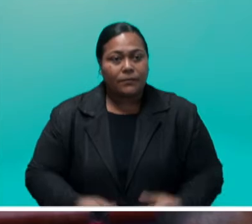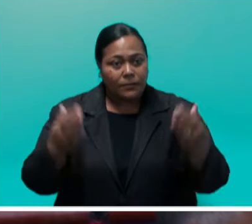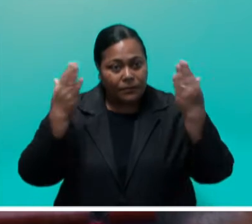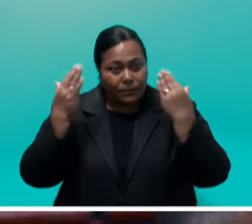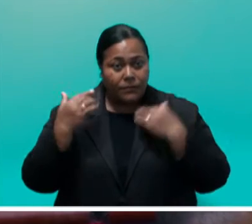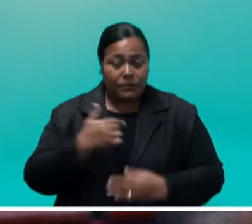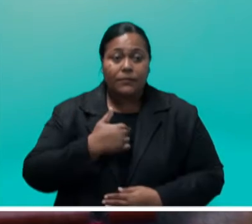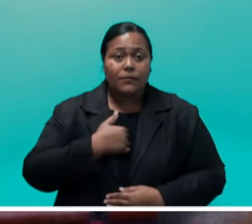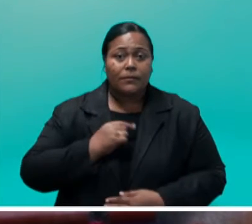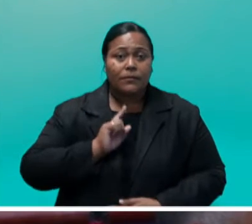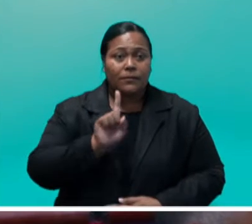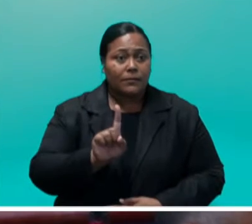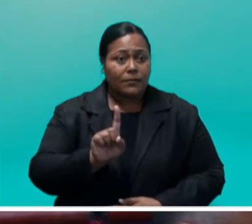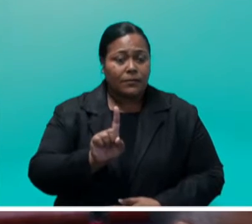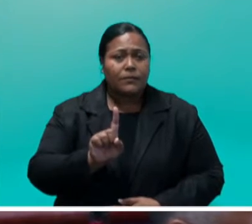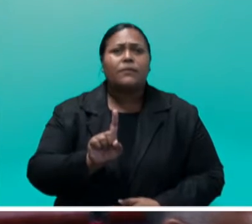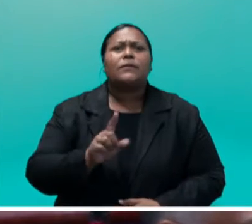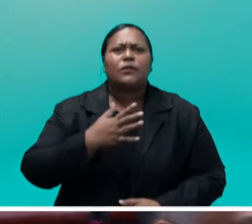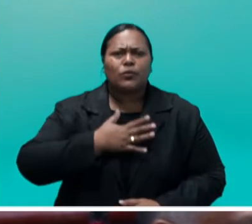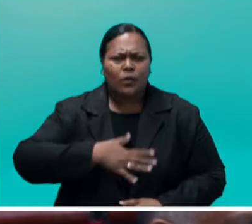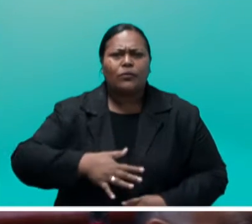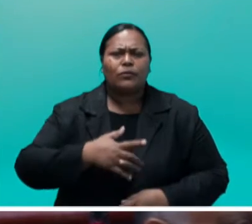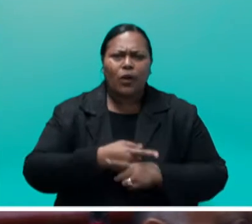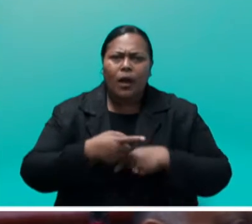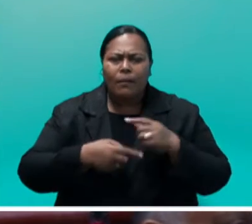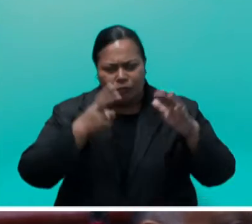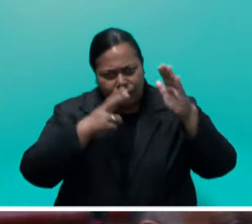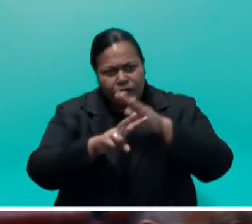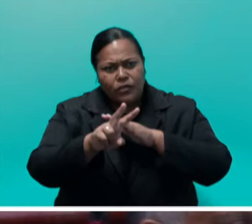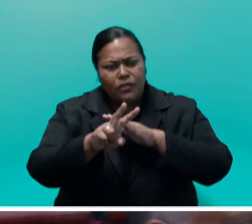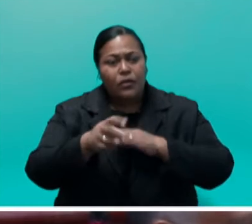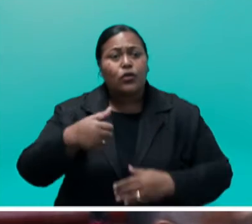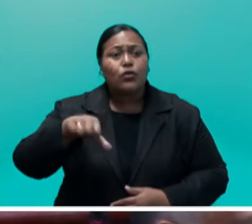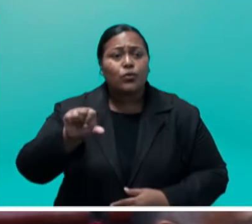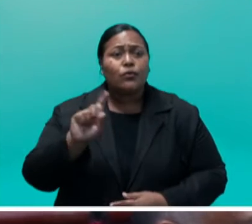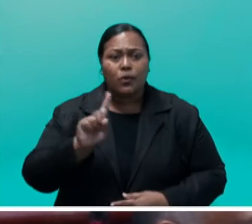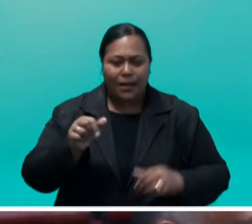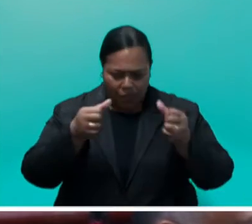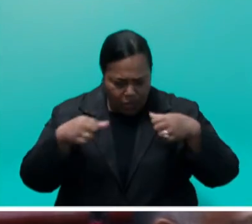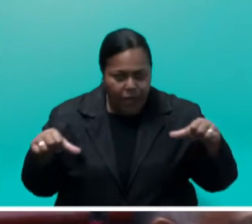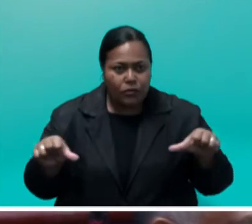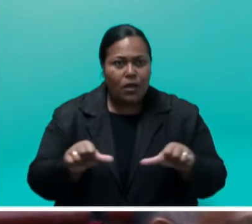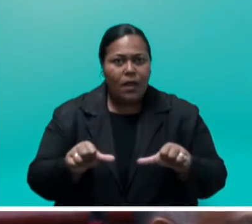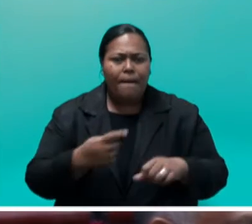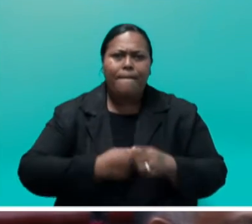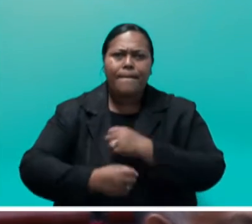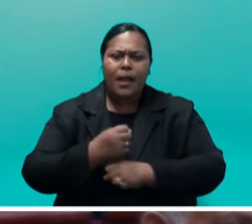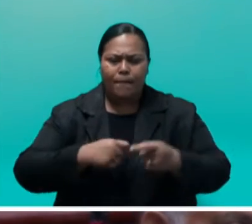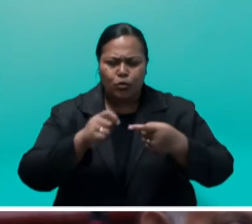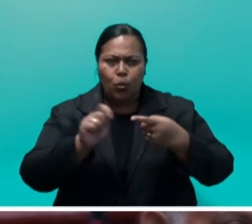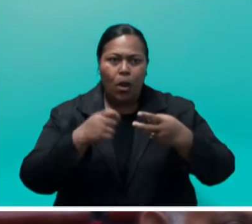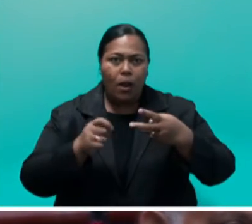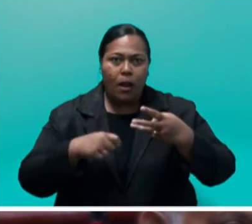stand before this august house to outline a vision on the use of agriculture as a tool in Fiji's